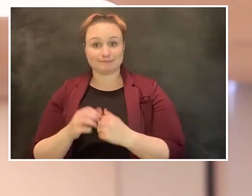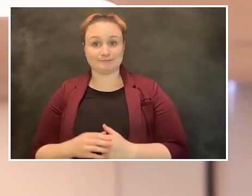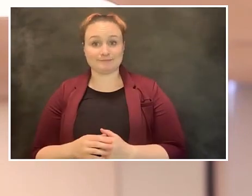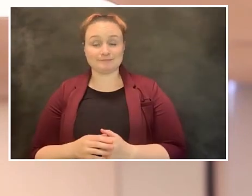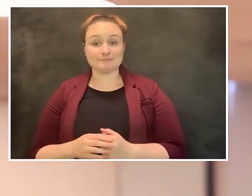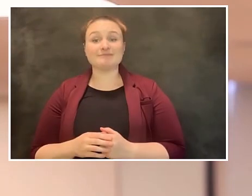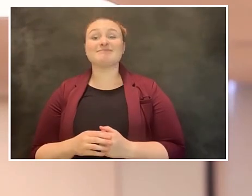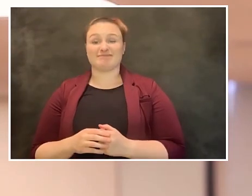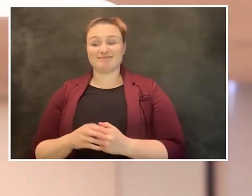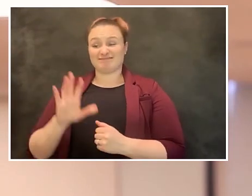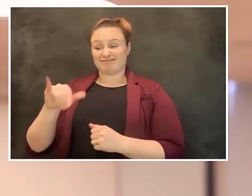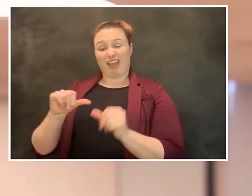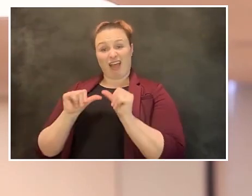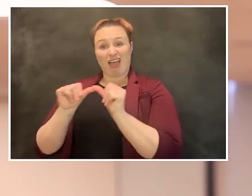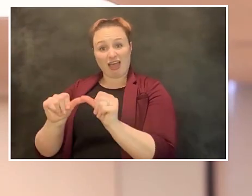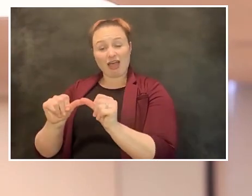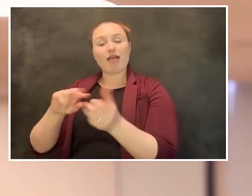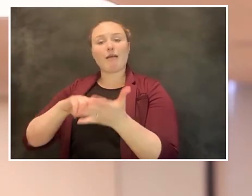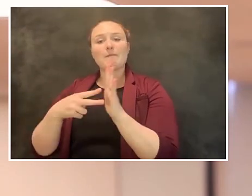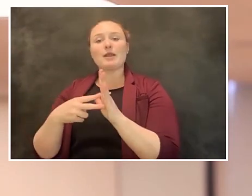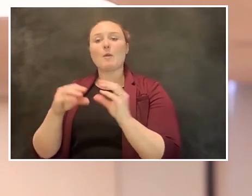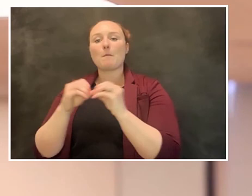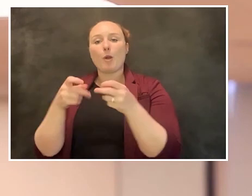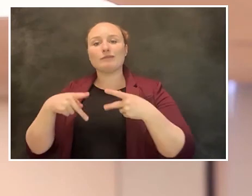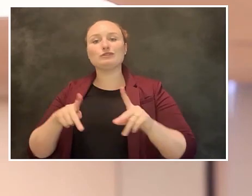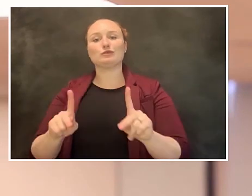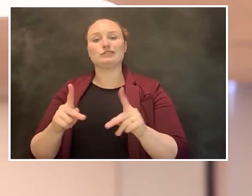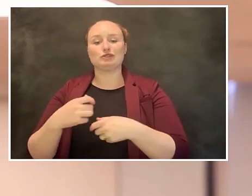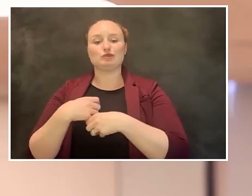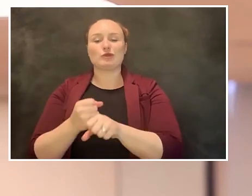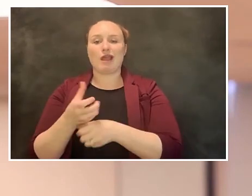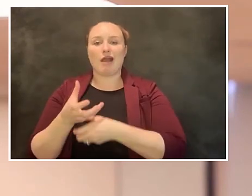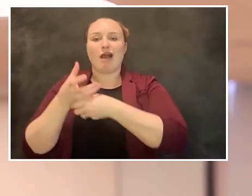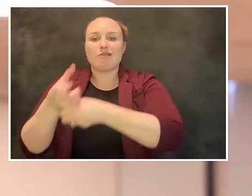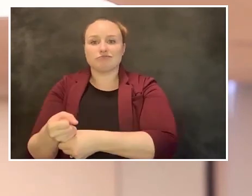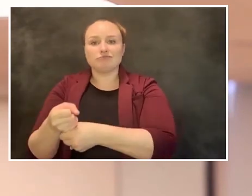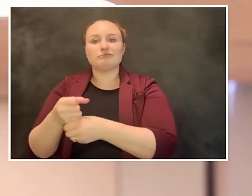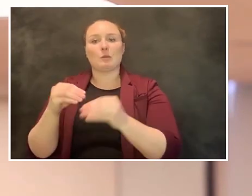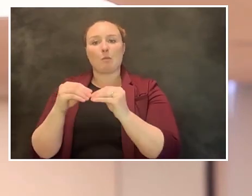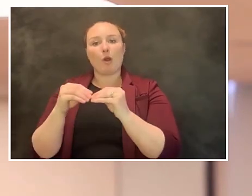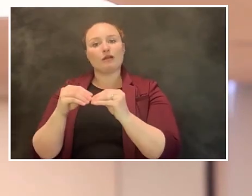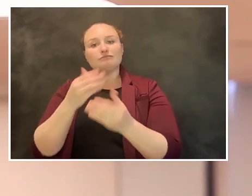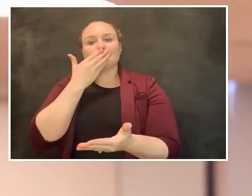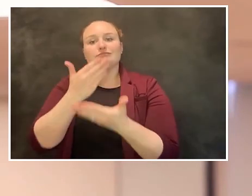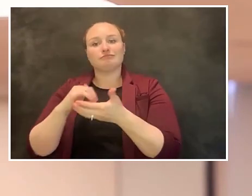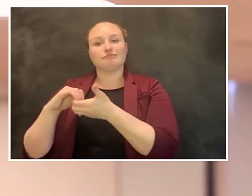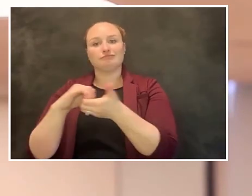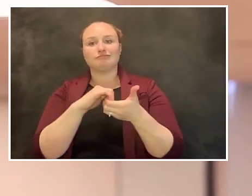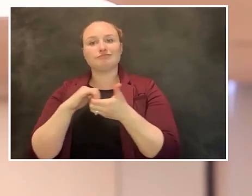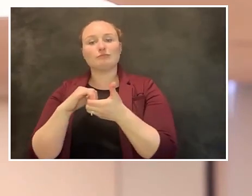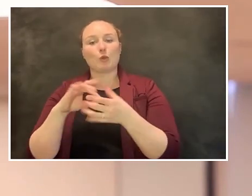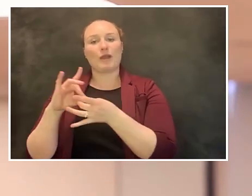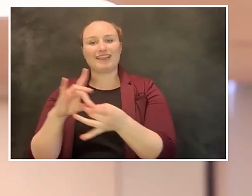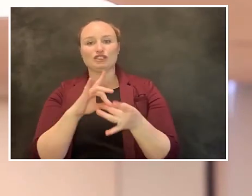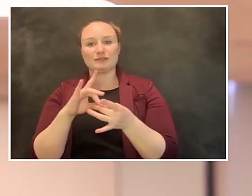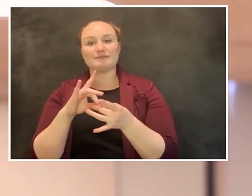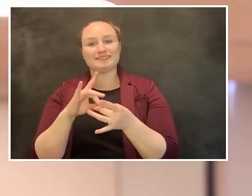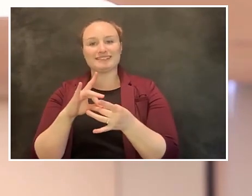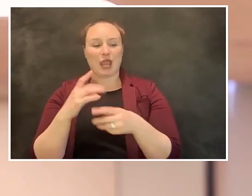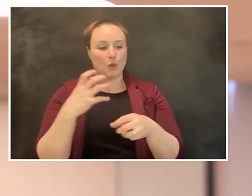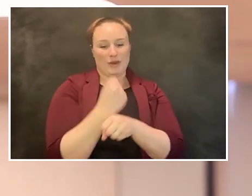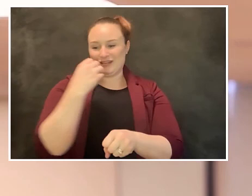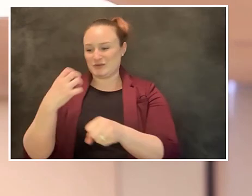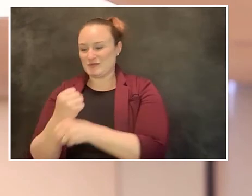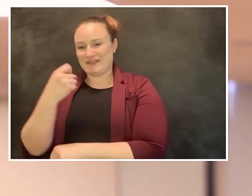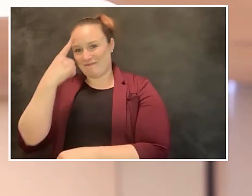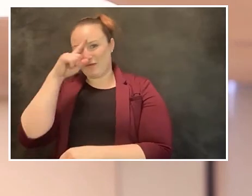creates opportunities for staff and consumers to build trusting, dependable working relationships, a win-win for everyone.